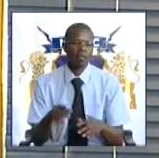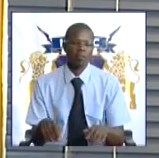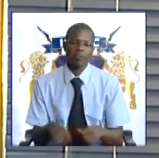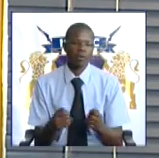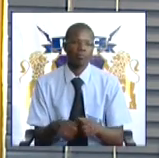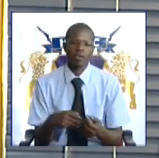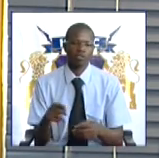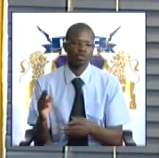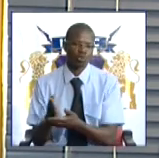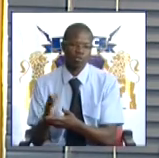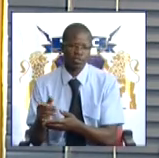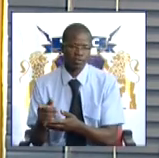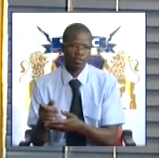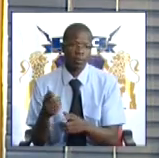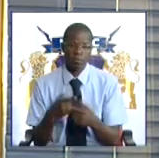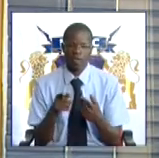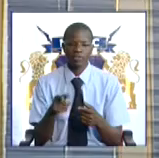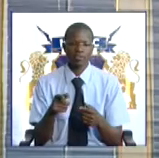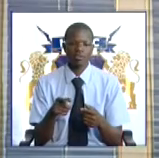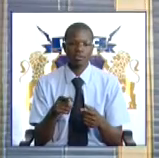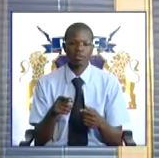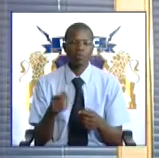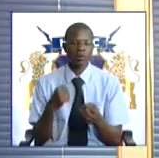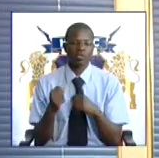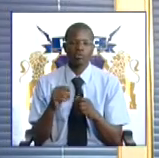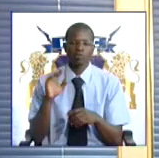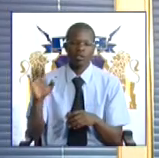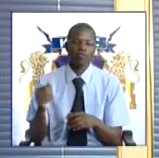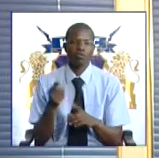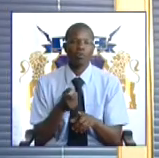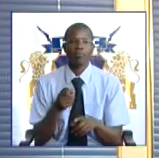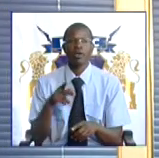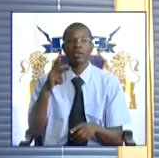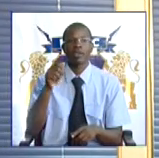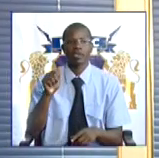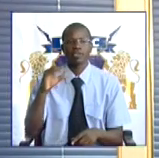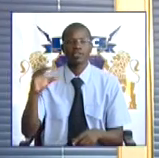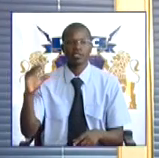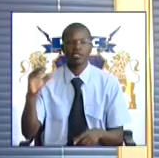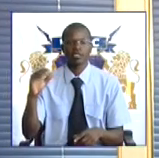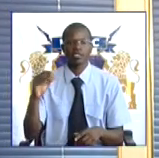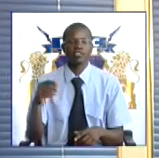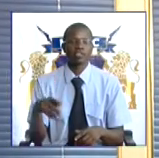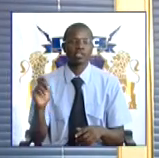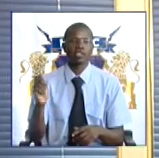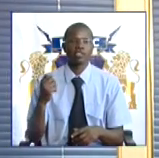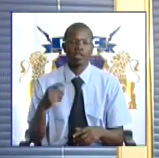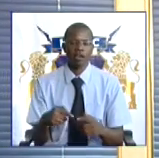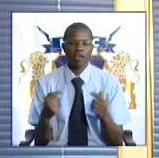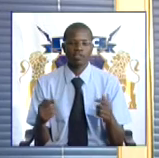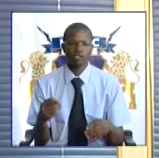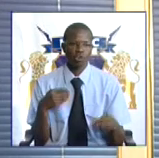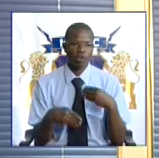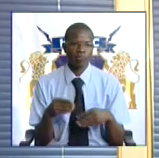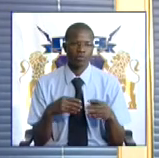Kenya Anti-Corruption Commission. This unit will utilize proactive efforts that will include debriefing